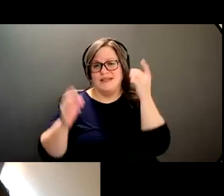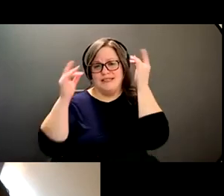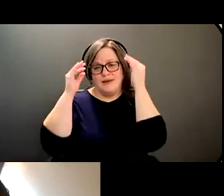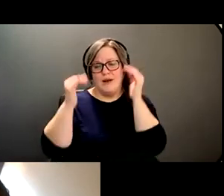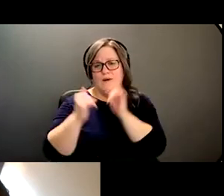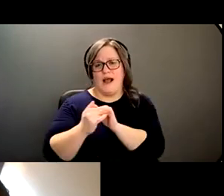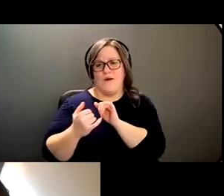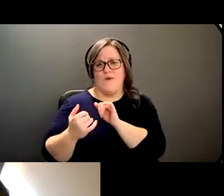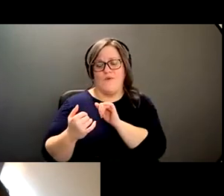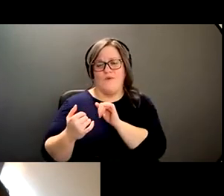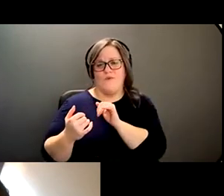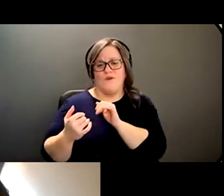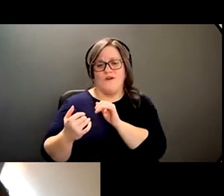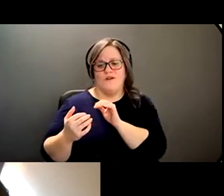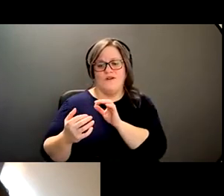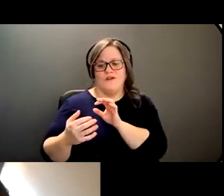relationships when there is such